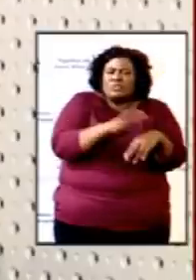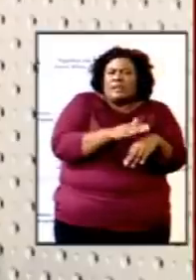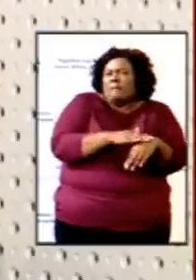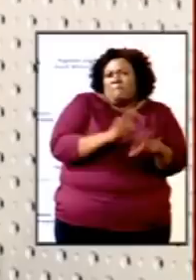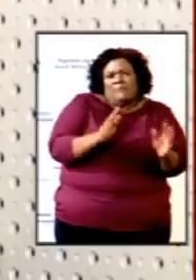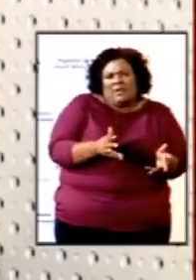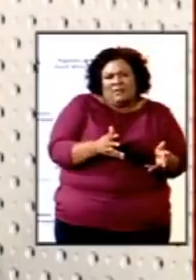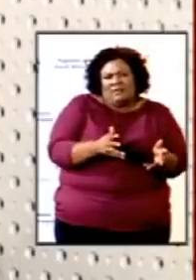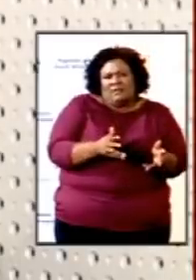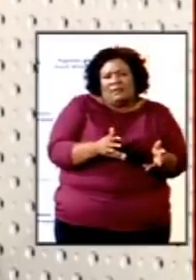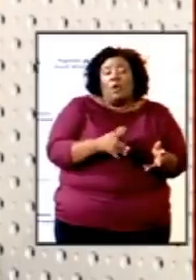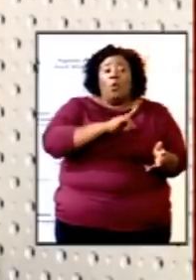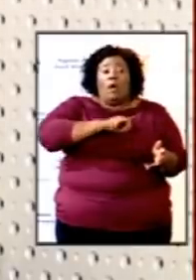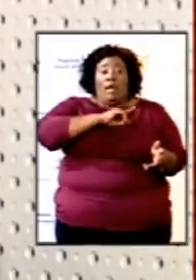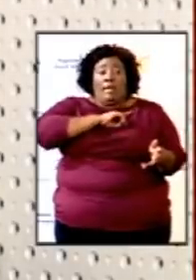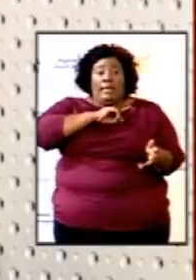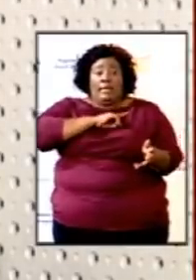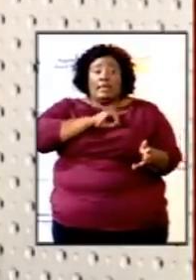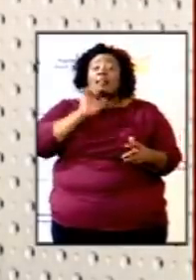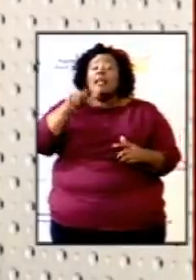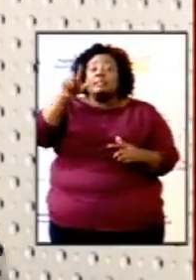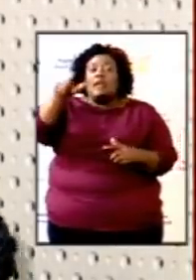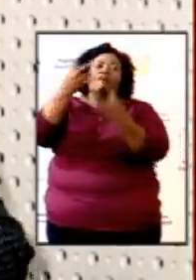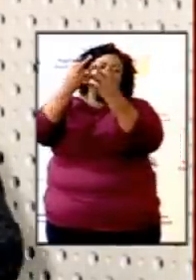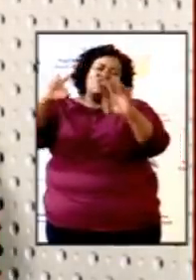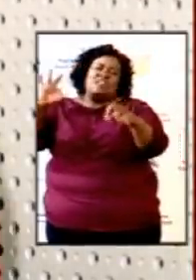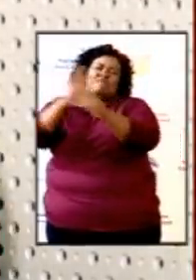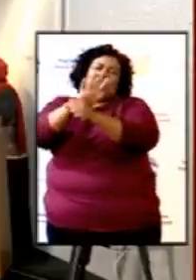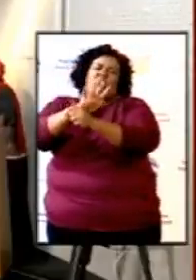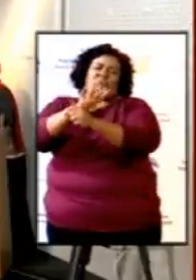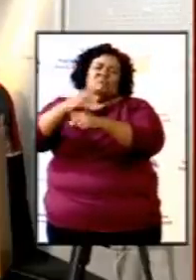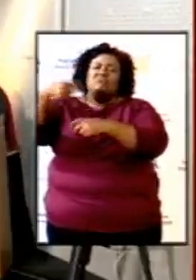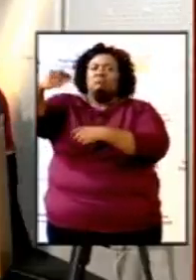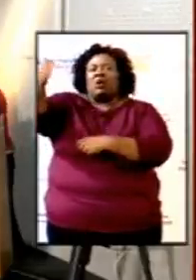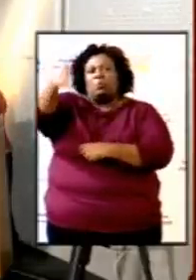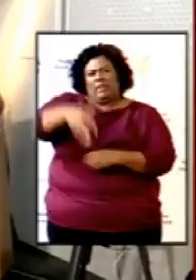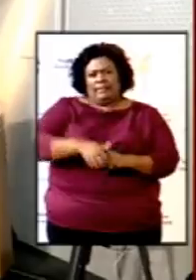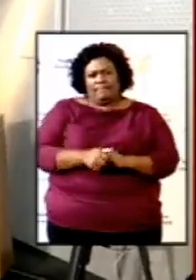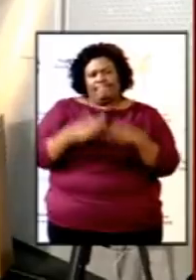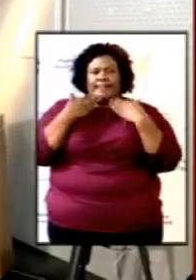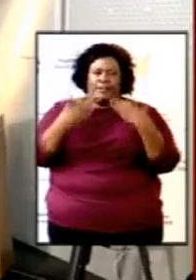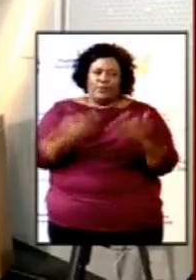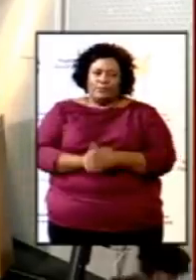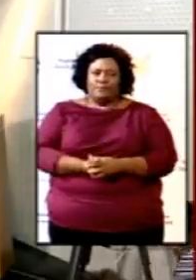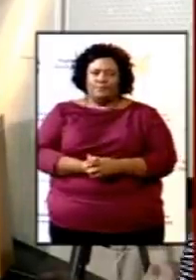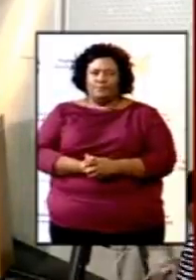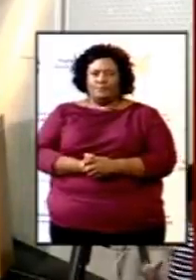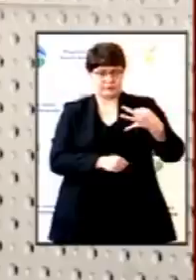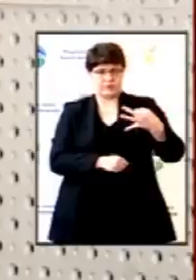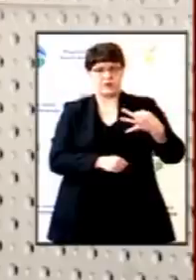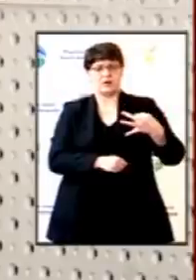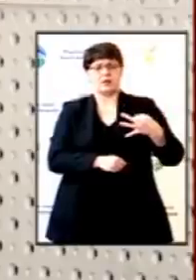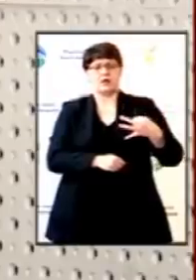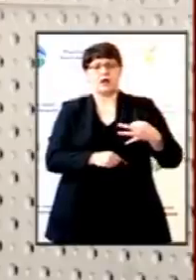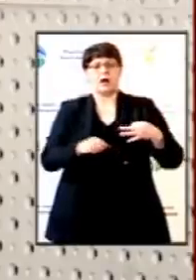Africa, for it to be opened up, for cigarettes to be sold in the country. There are many of them who've expressed an opinion that they are happy